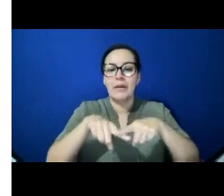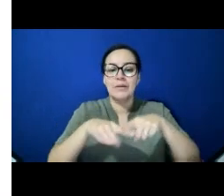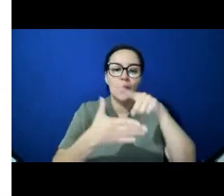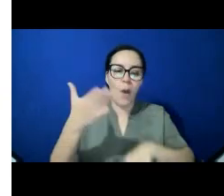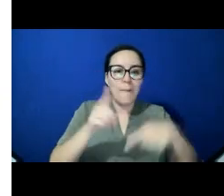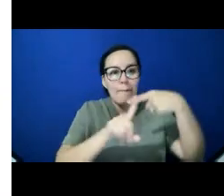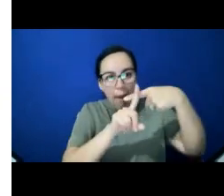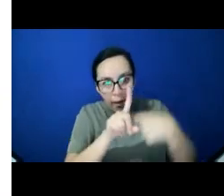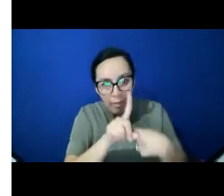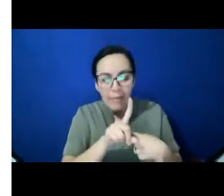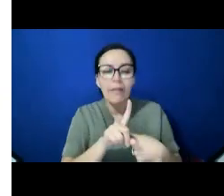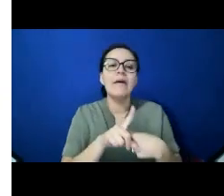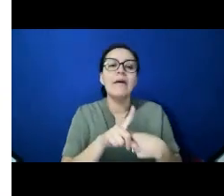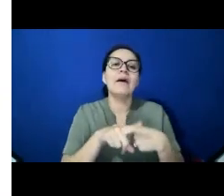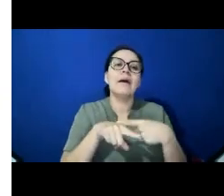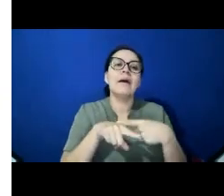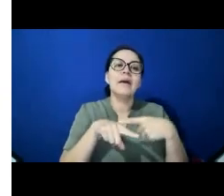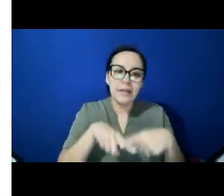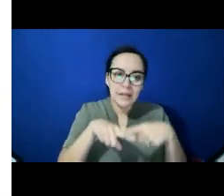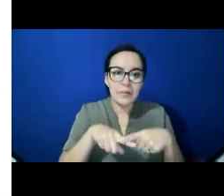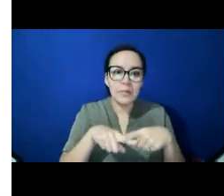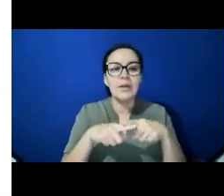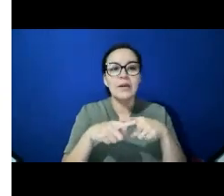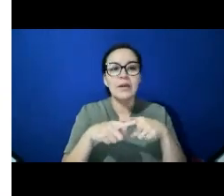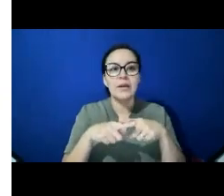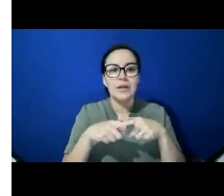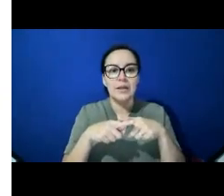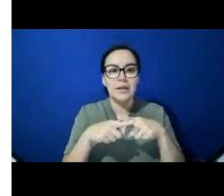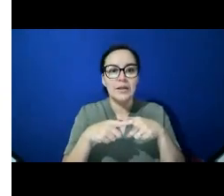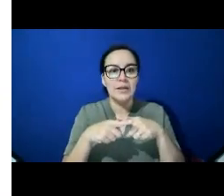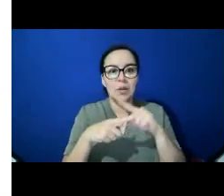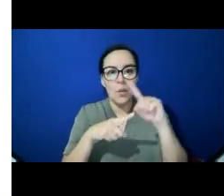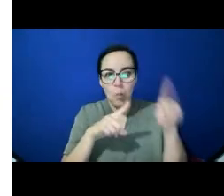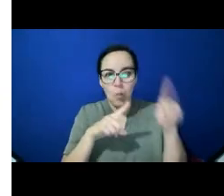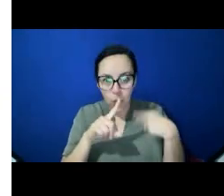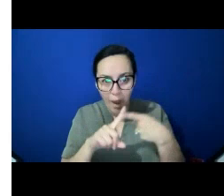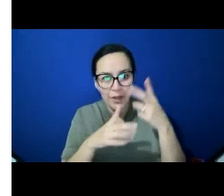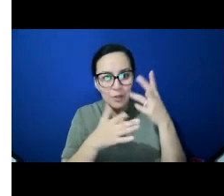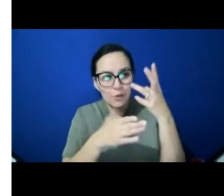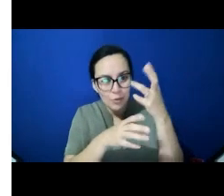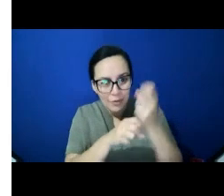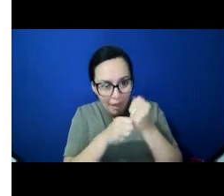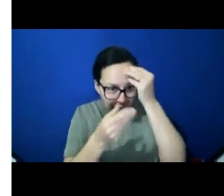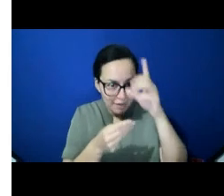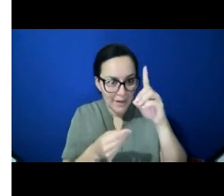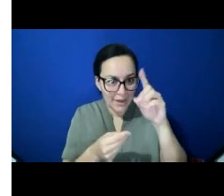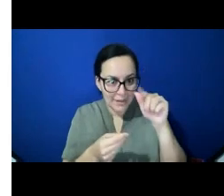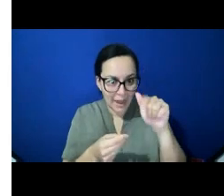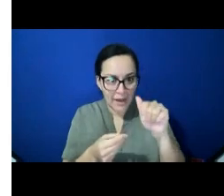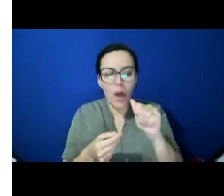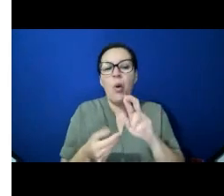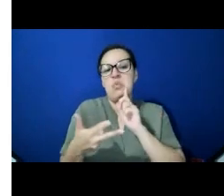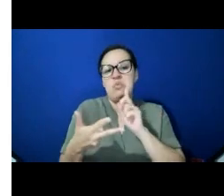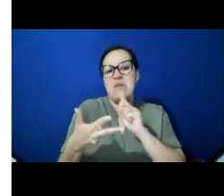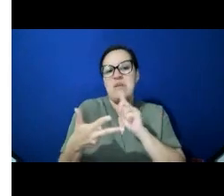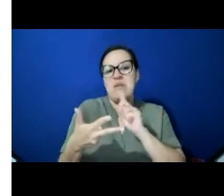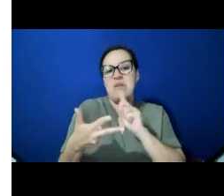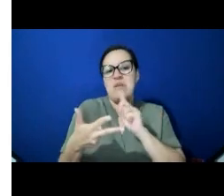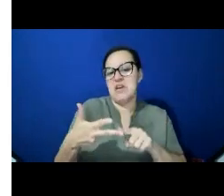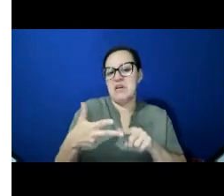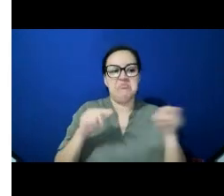tiempo Is en A, cuántos datos B, the length of se time toma, over which o the no hay data is diferencia. measured and Cuando usted collected, toma esta or lección, C, there usted is va a no difference sentirse between the two. So